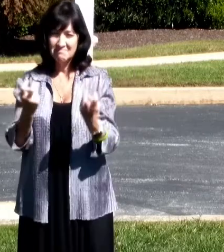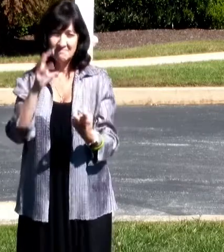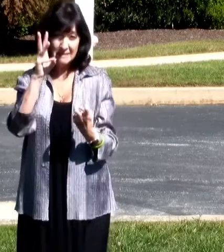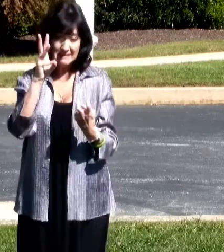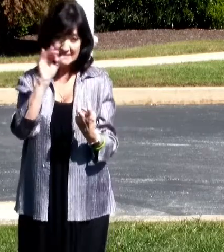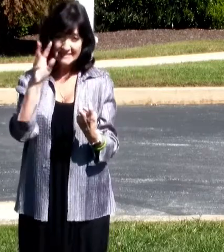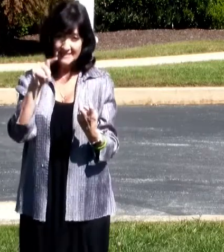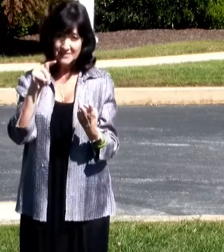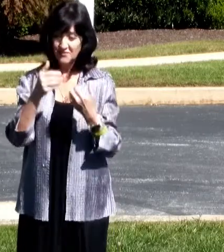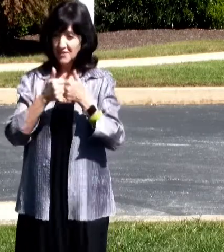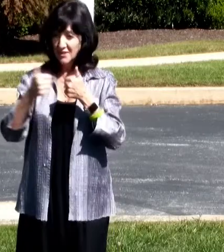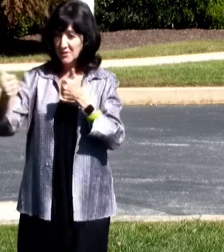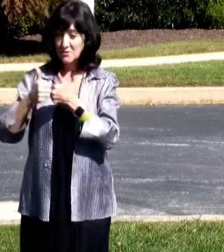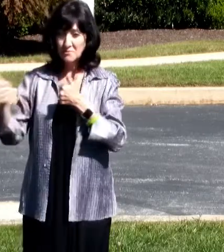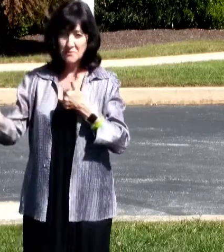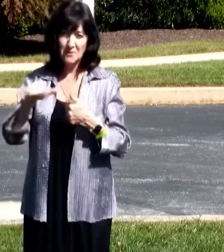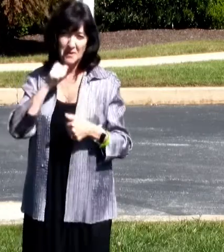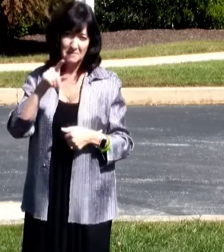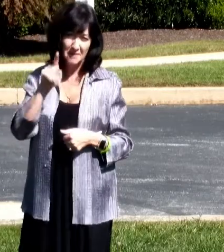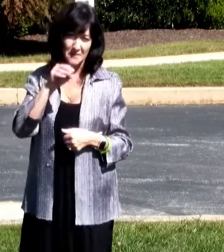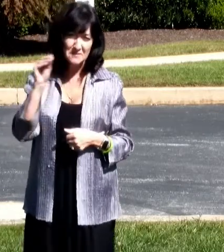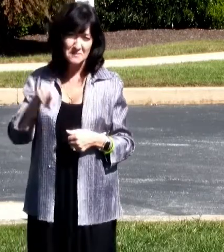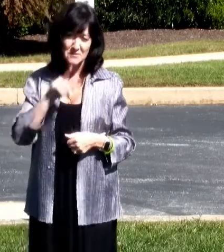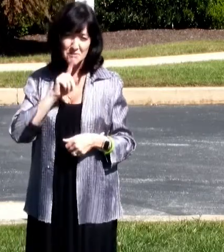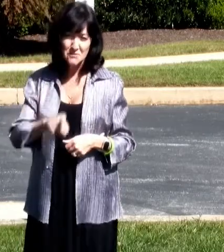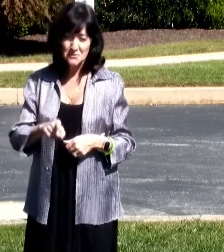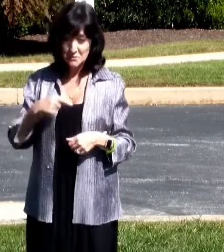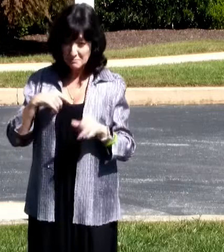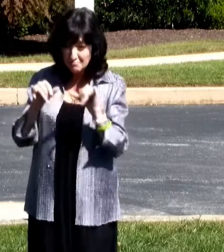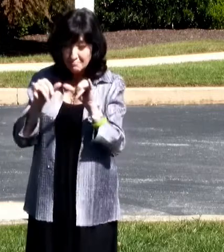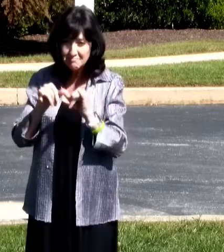really 100% sure.